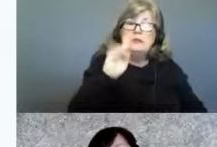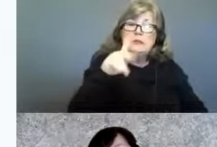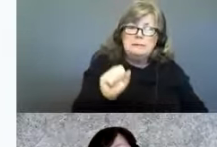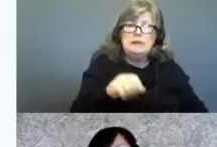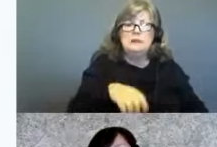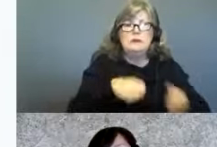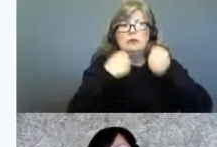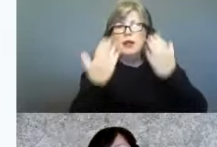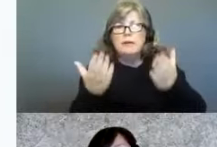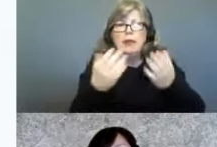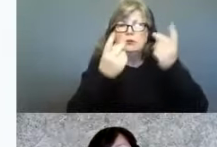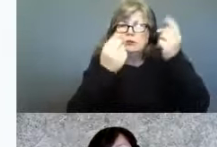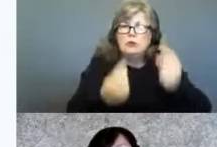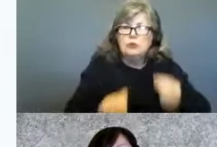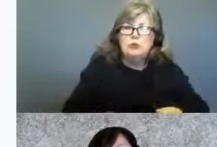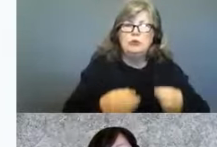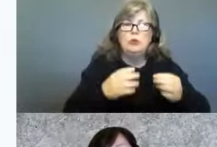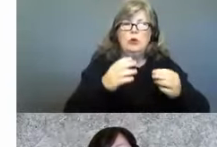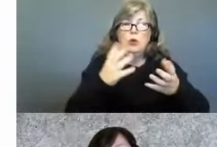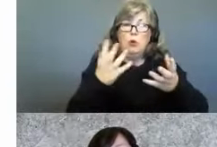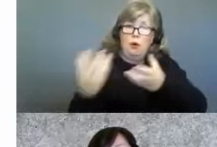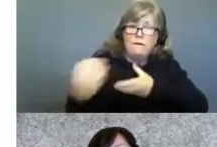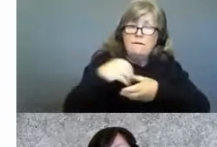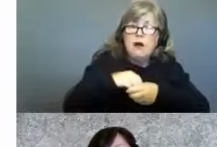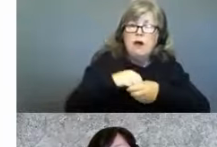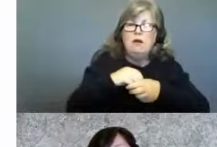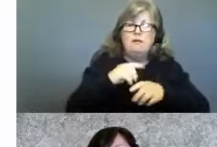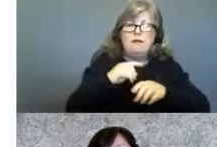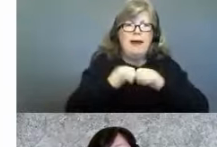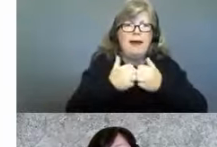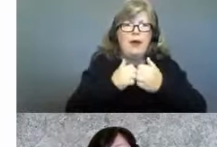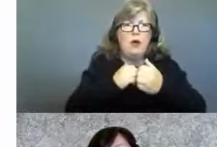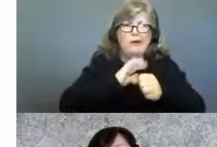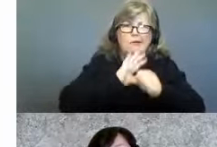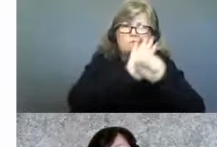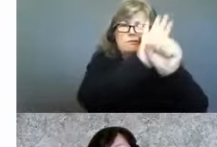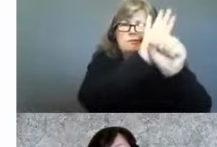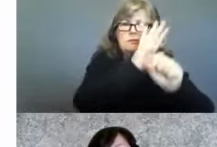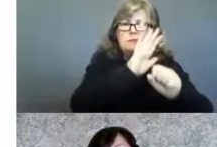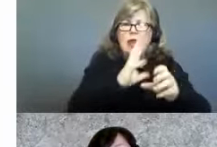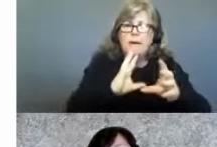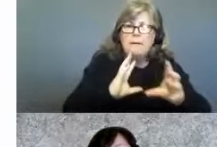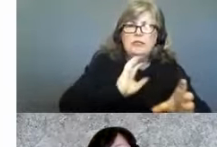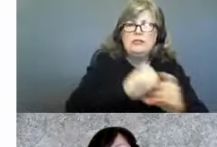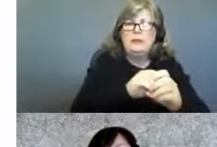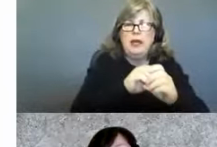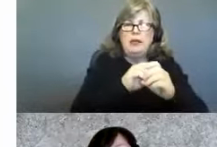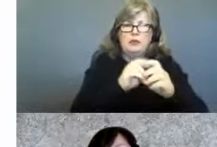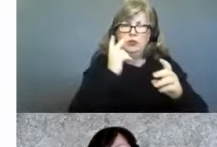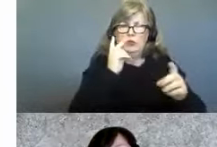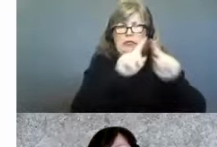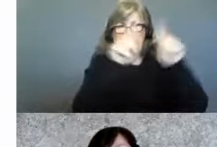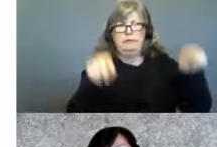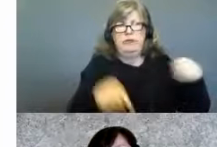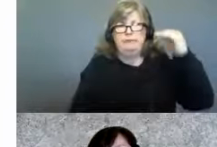everyone. If you're looking to get involved, looking for ways to do something, to participate, you can see on your screen a list